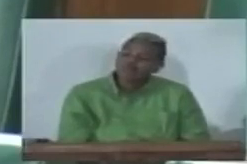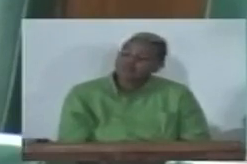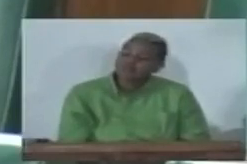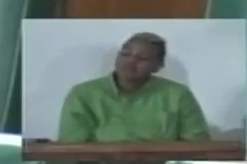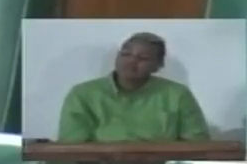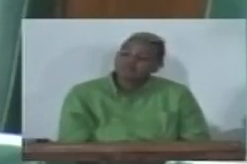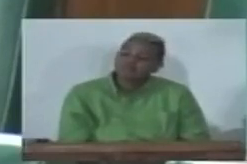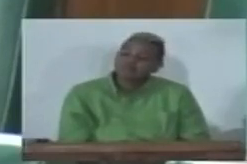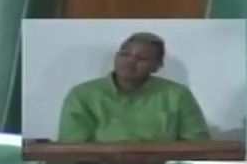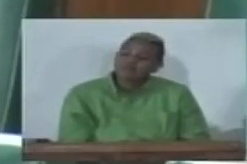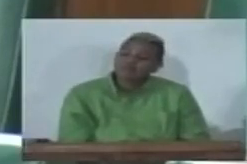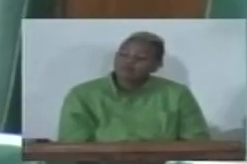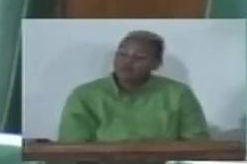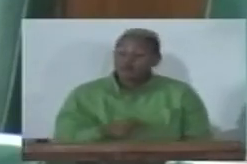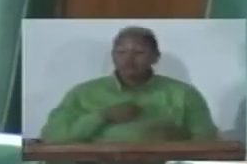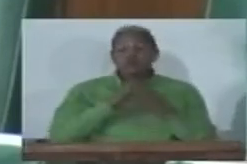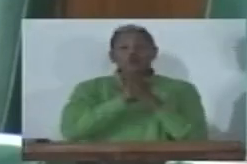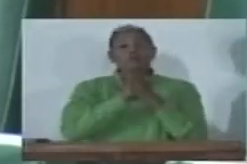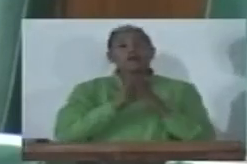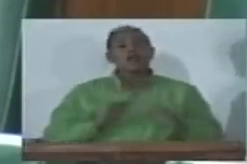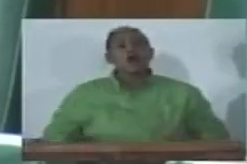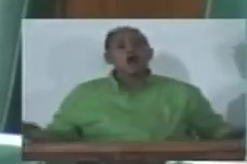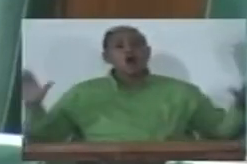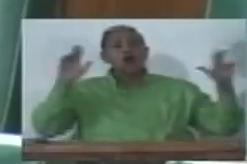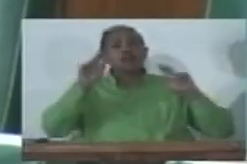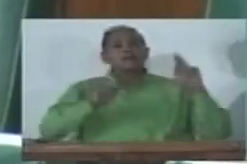And I want to commend all those persons in the